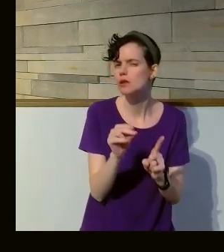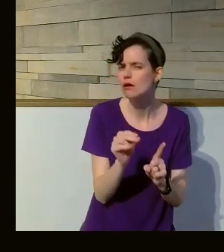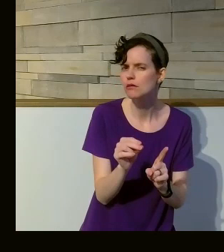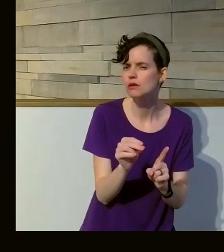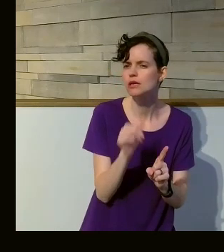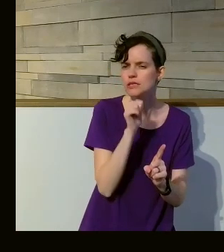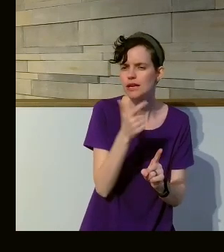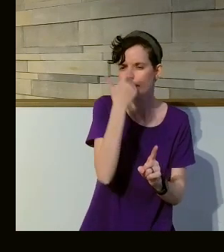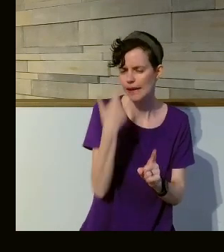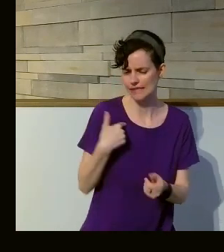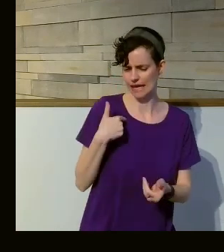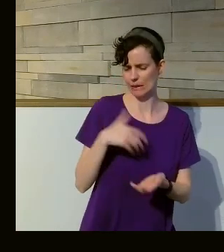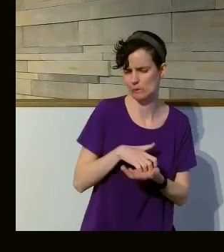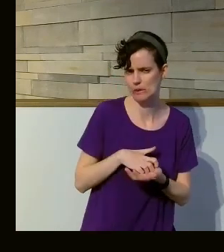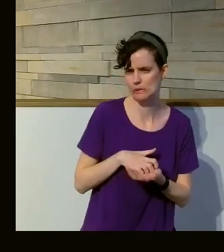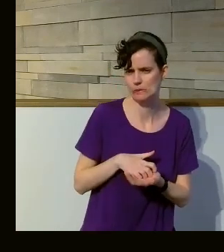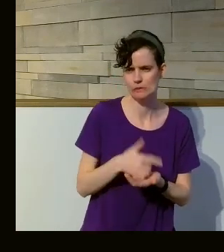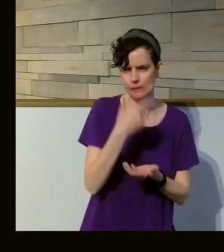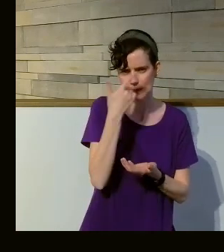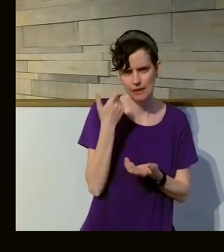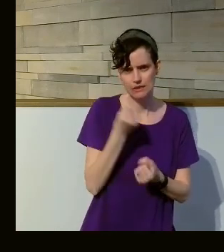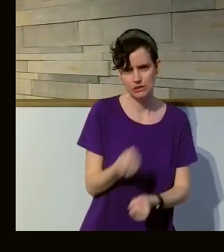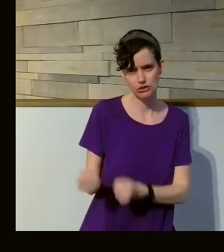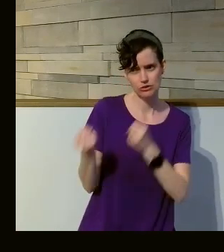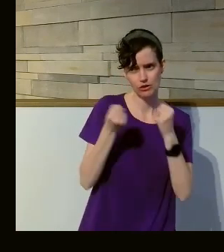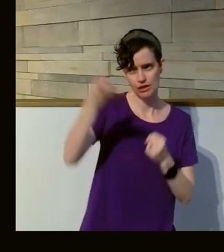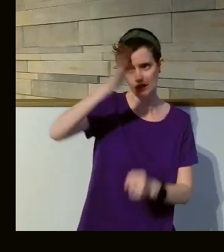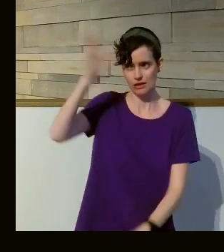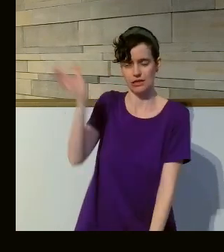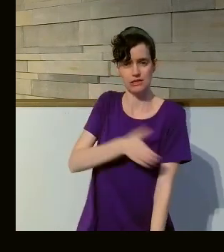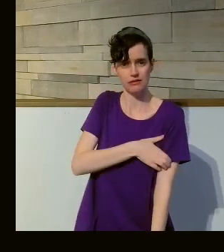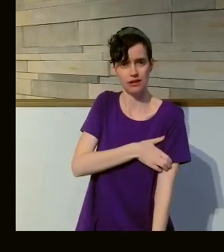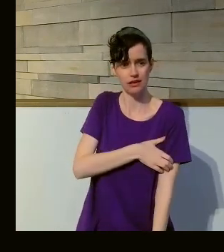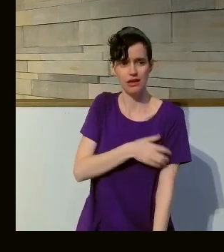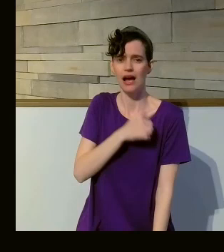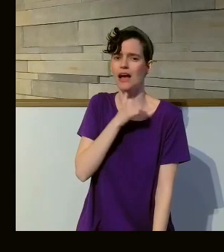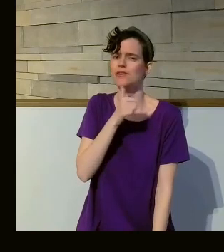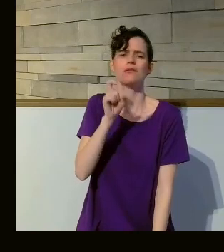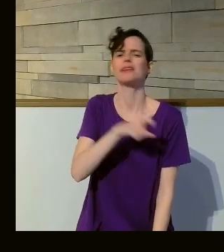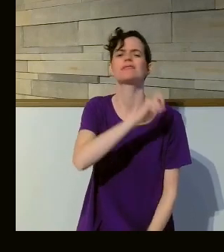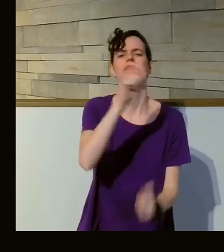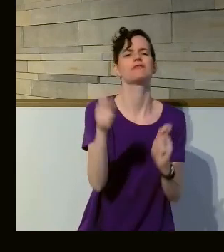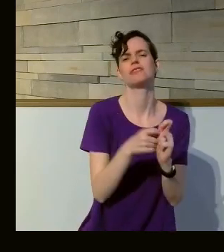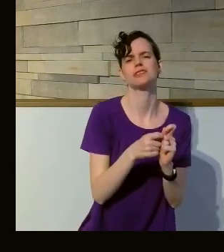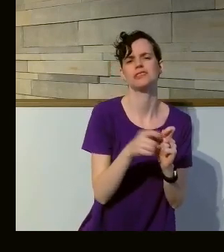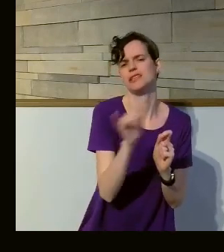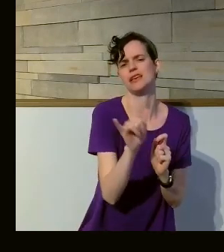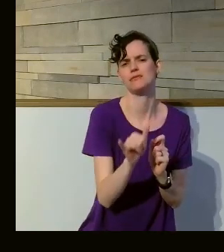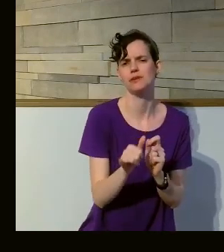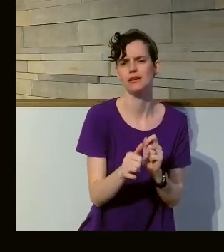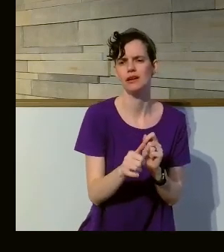not because I'm weak. It's because the strength that God has given to me that I don't have to retaliate in kind. I don't